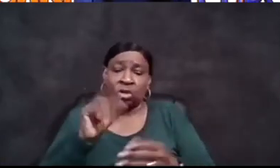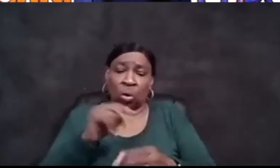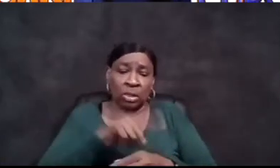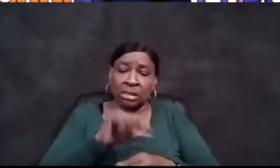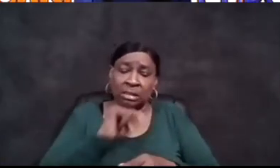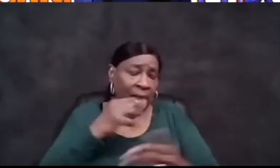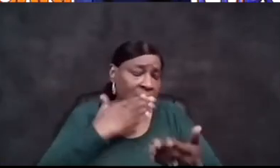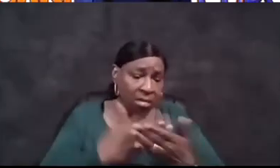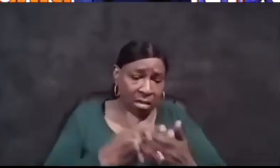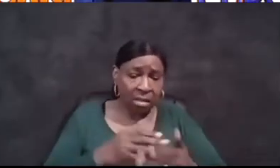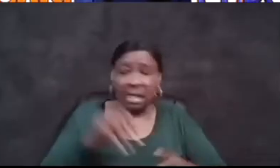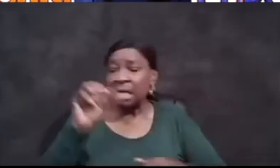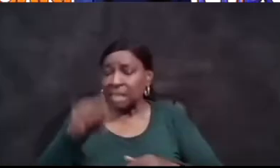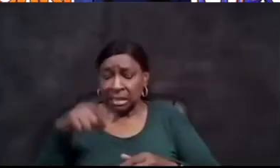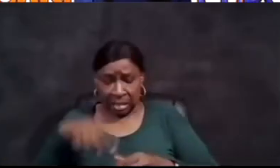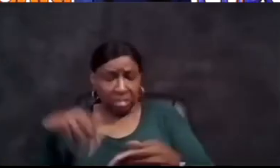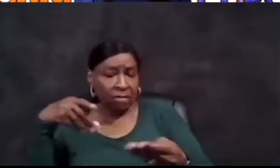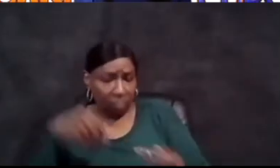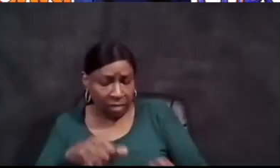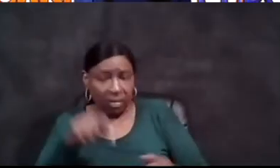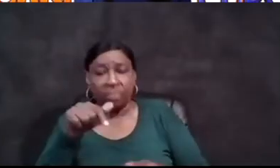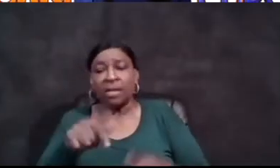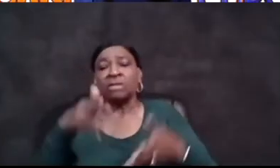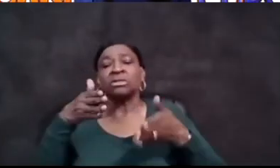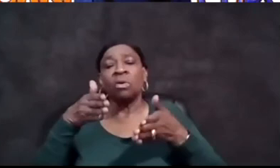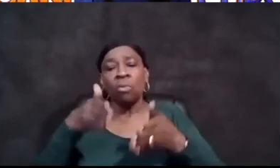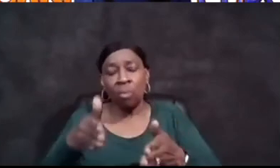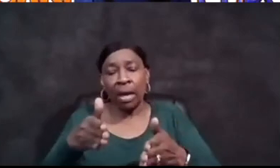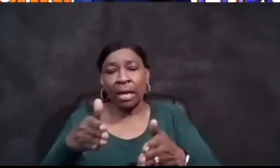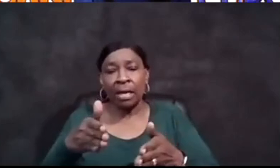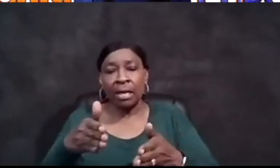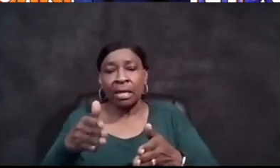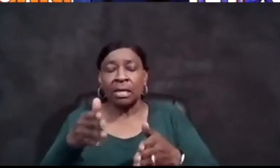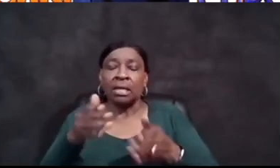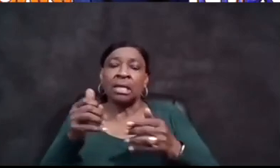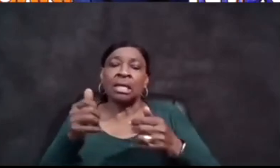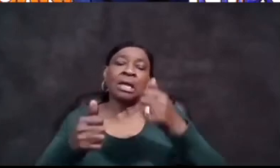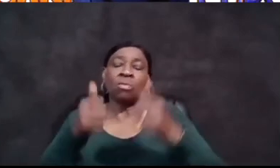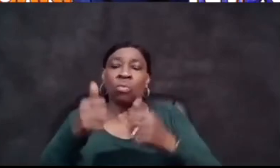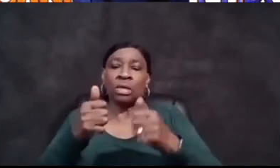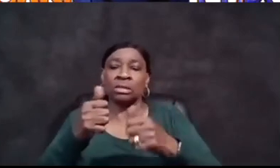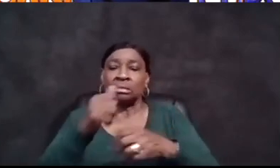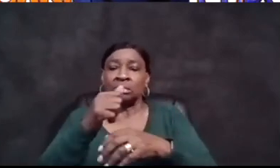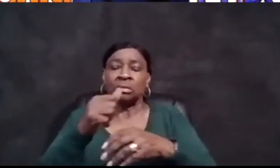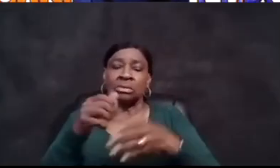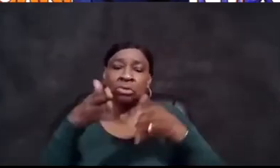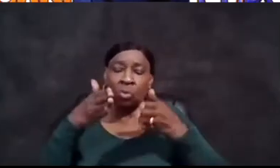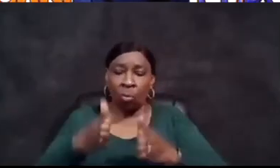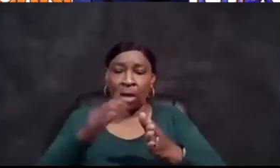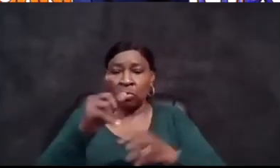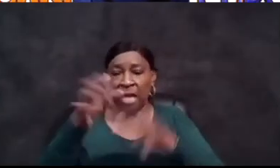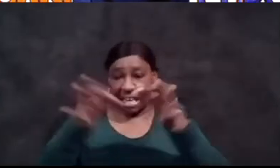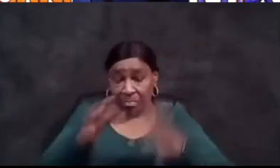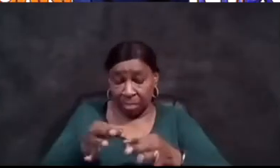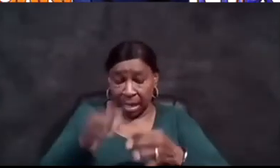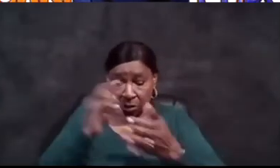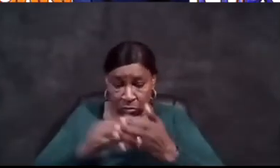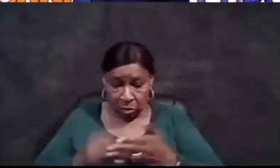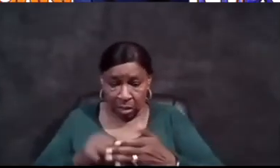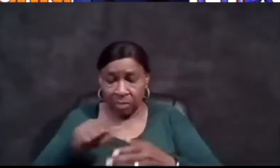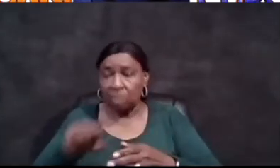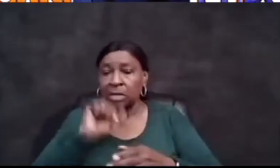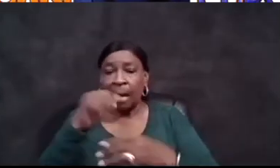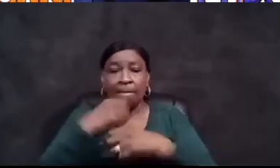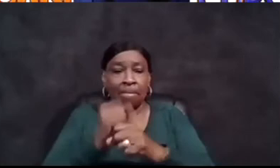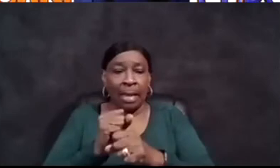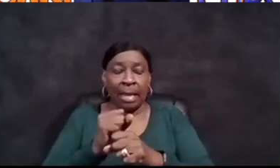is effective. And there's a way in which the very framing of that study was not created by us, those of